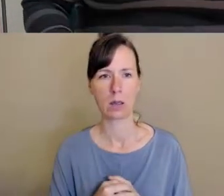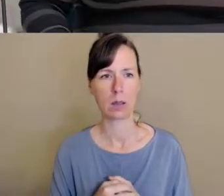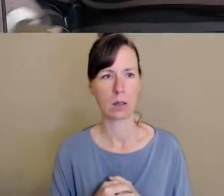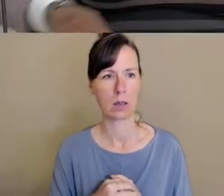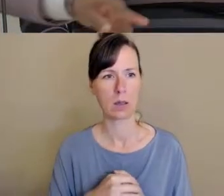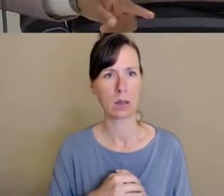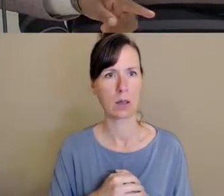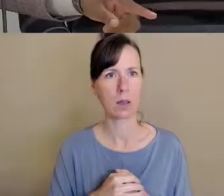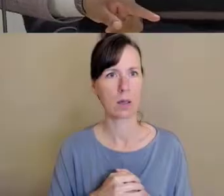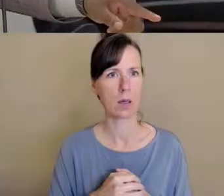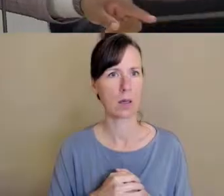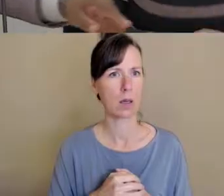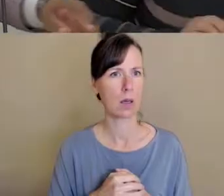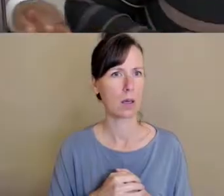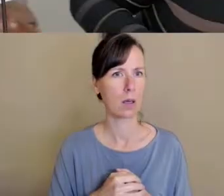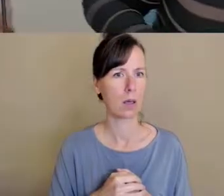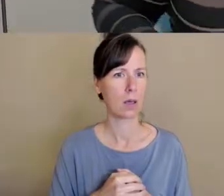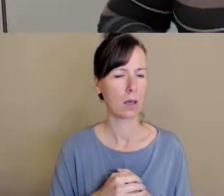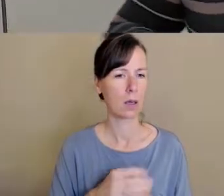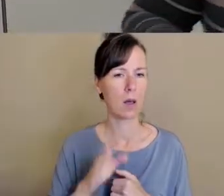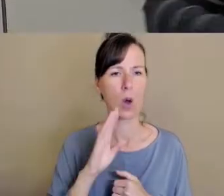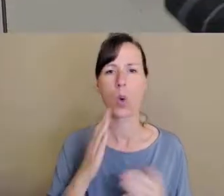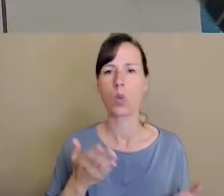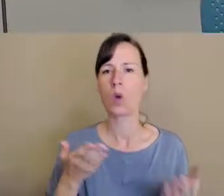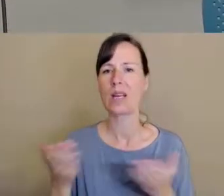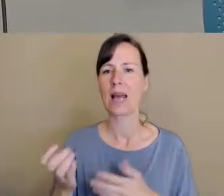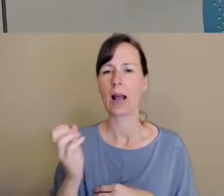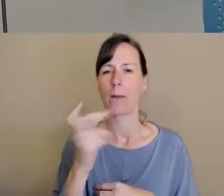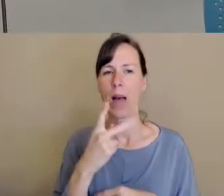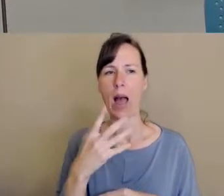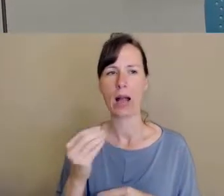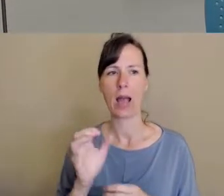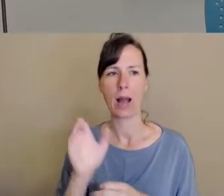All right, I think he's going to take that back and get back to you. Yeah.